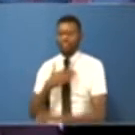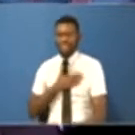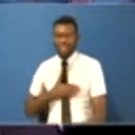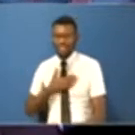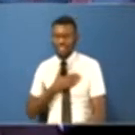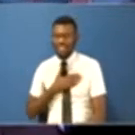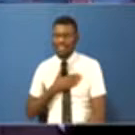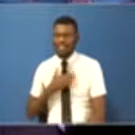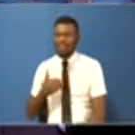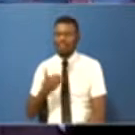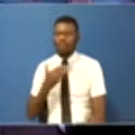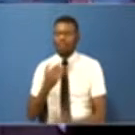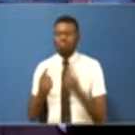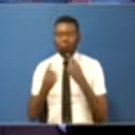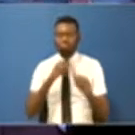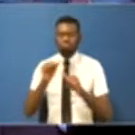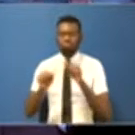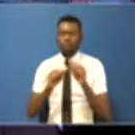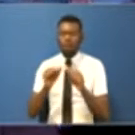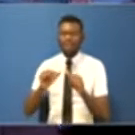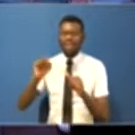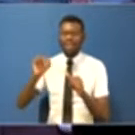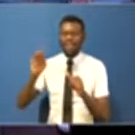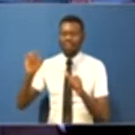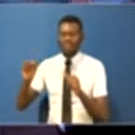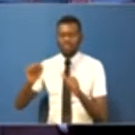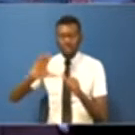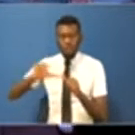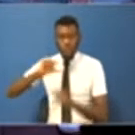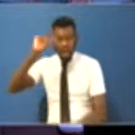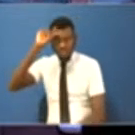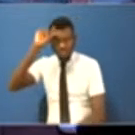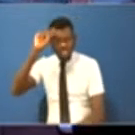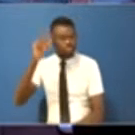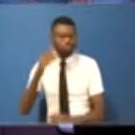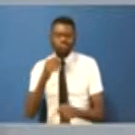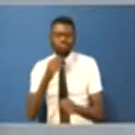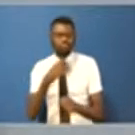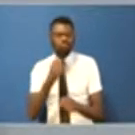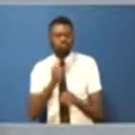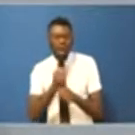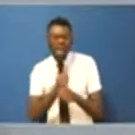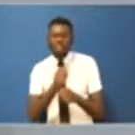just want to talk about this nms county government thing